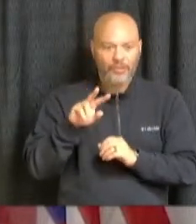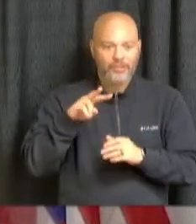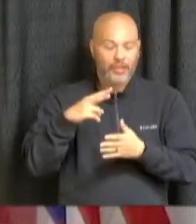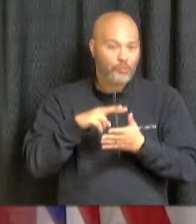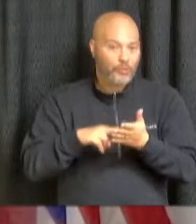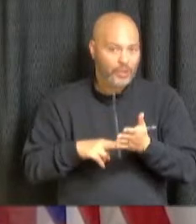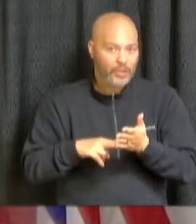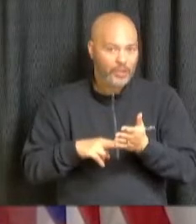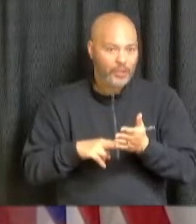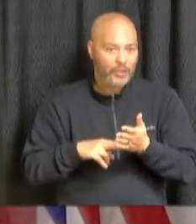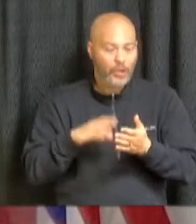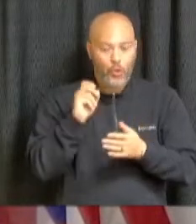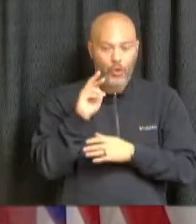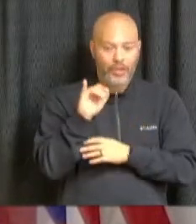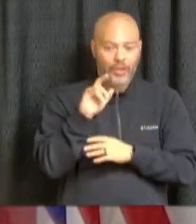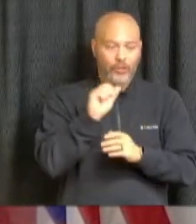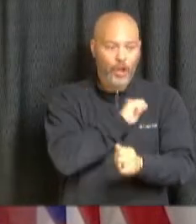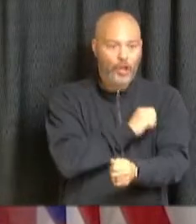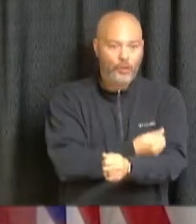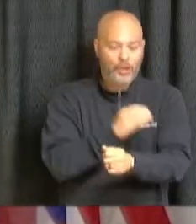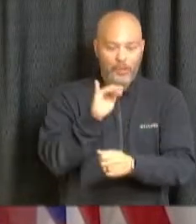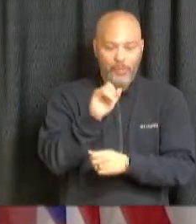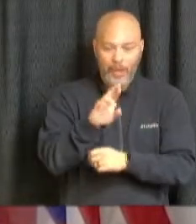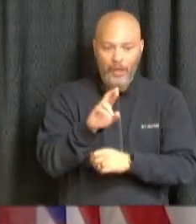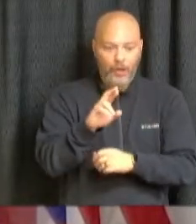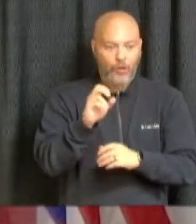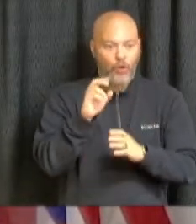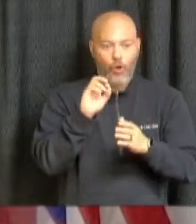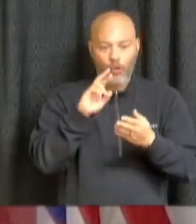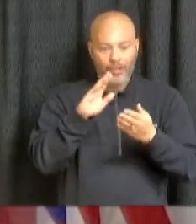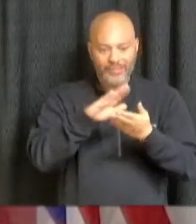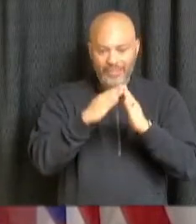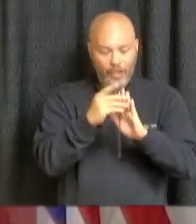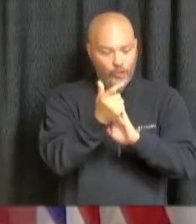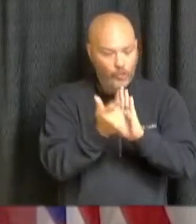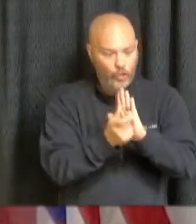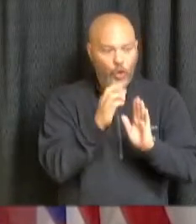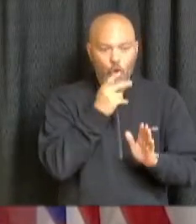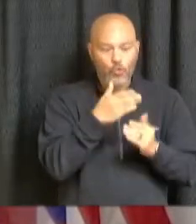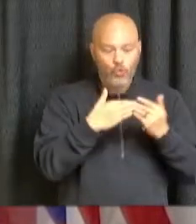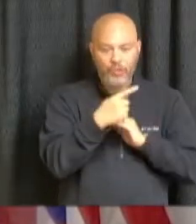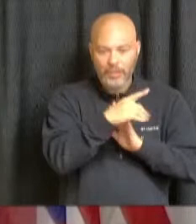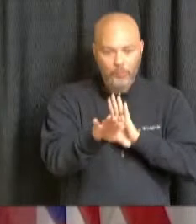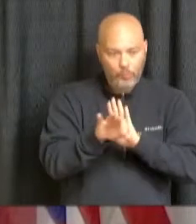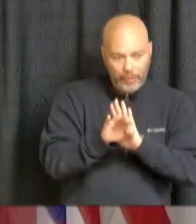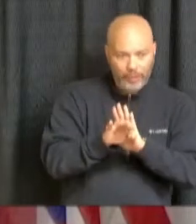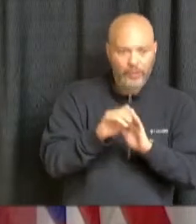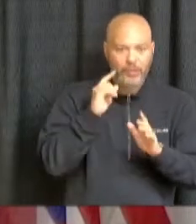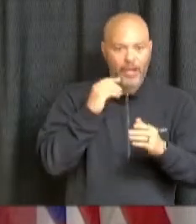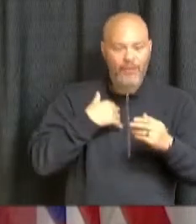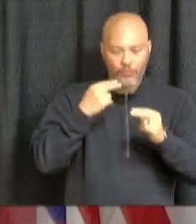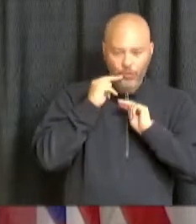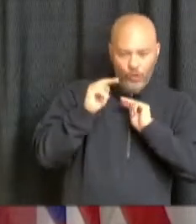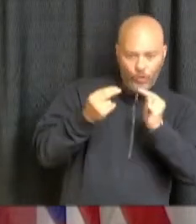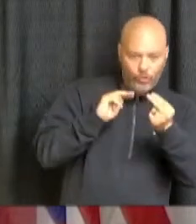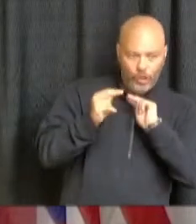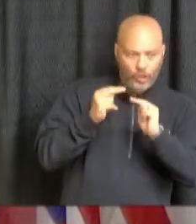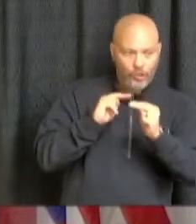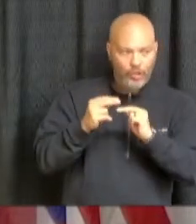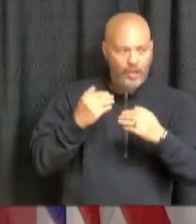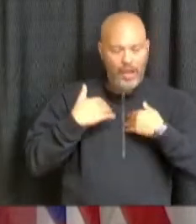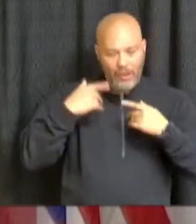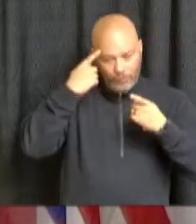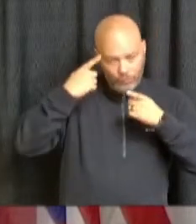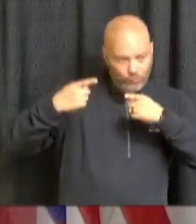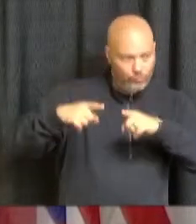second reading, an ordinance authorizing the mayor through the city attorney or his designee to conduct negotiations and to enter